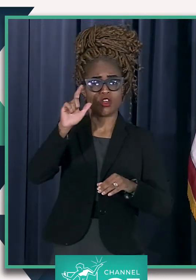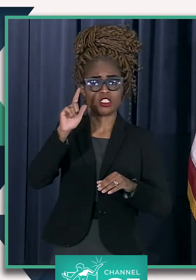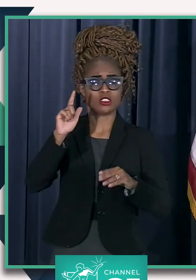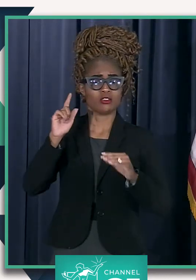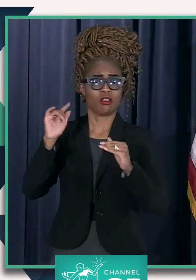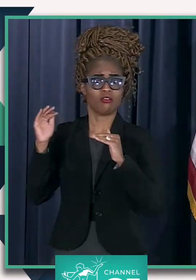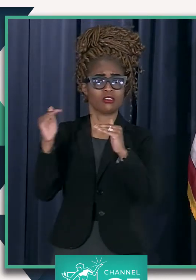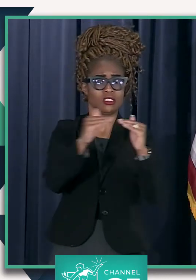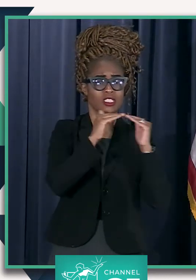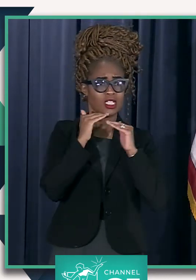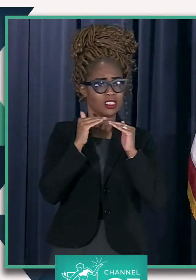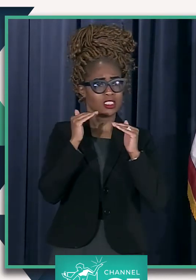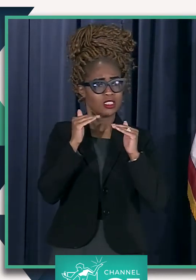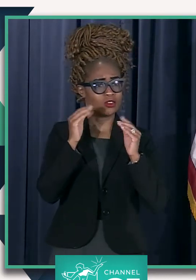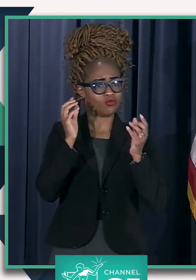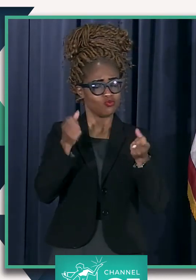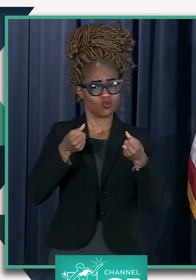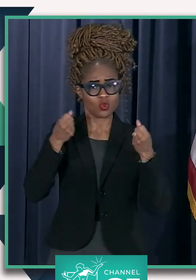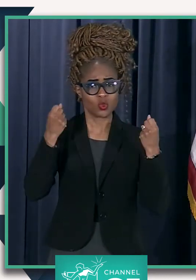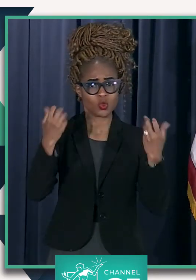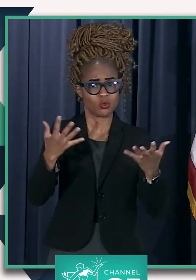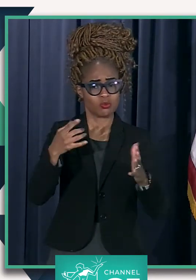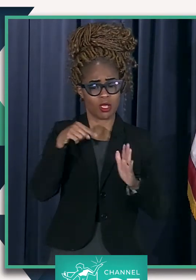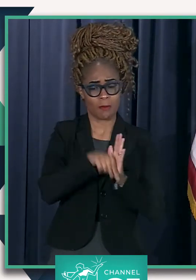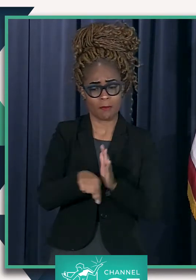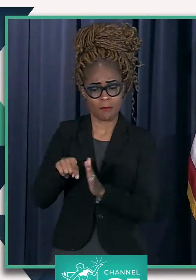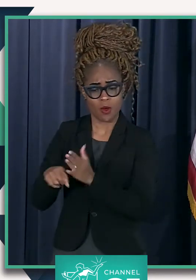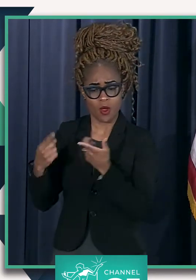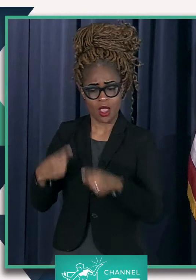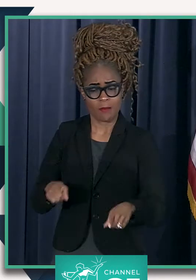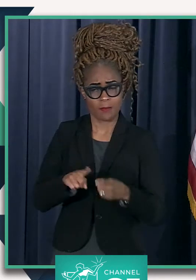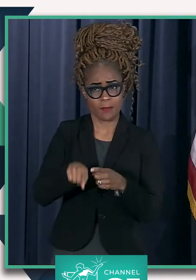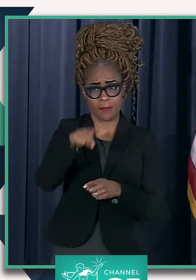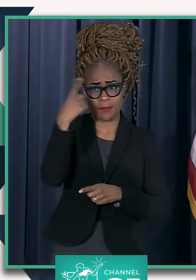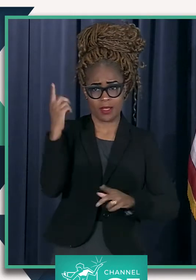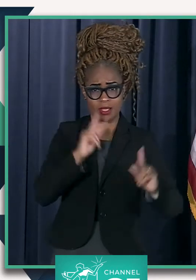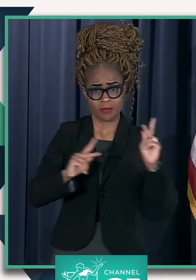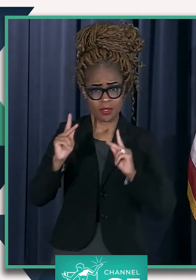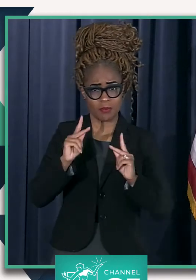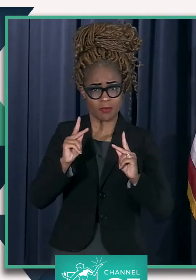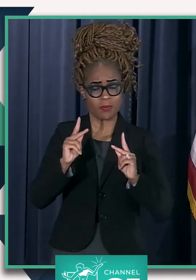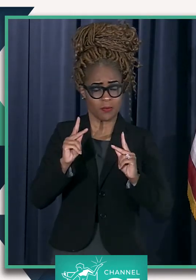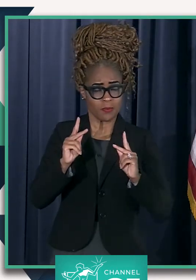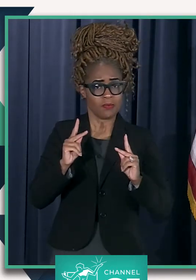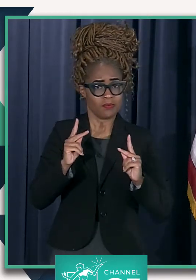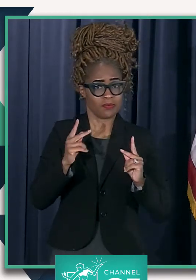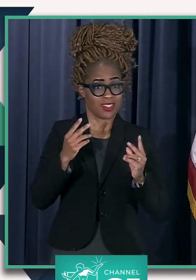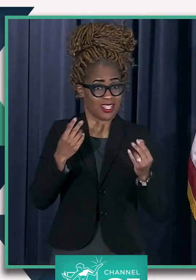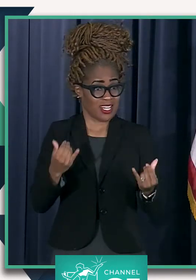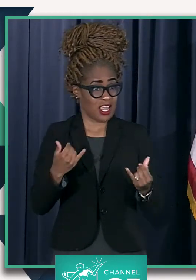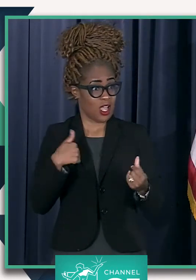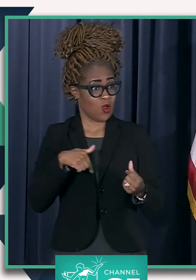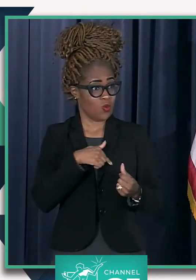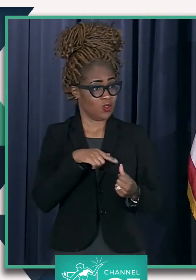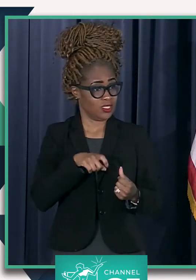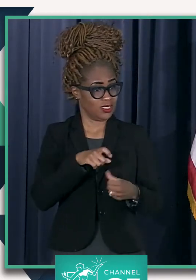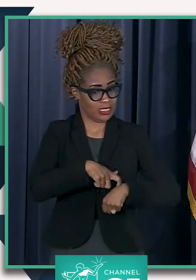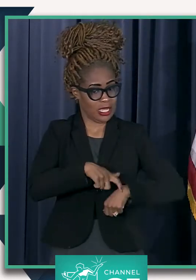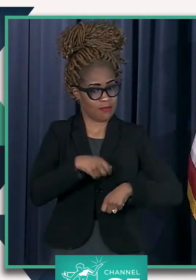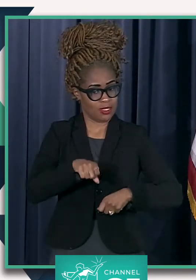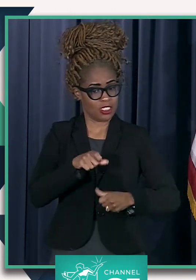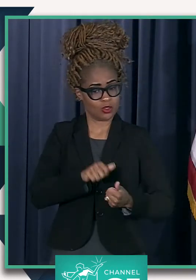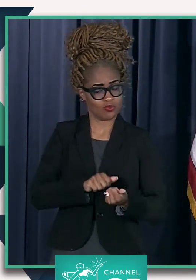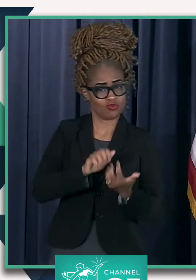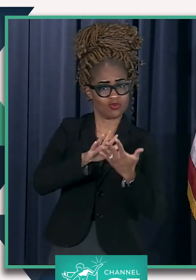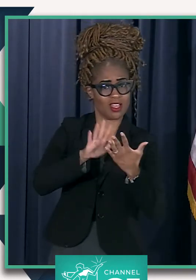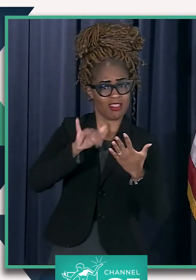many senseless murders of black citizens. We see the pleas to finally address the systemic racism that has held